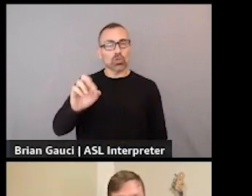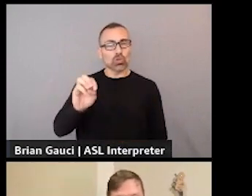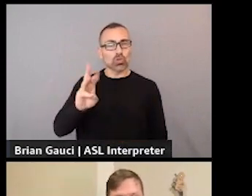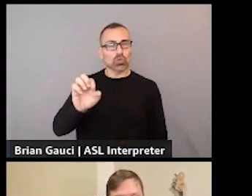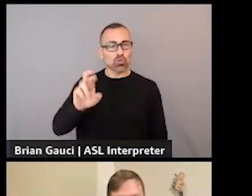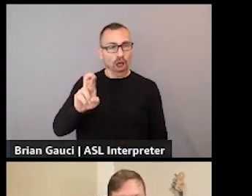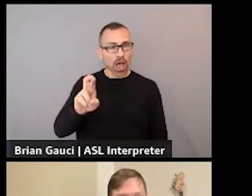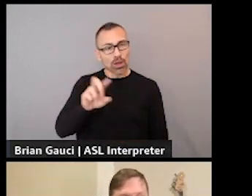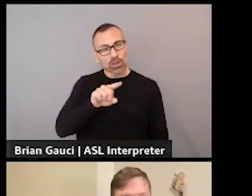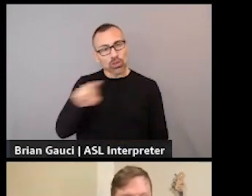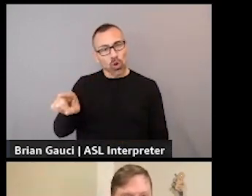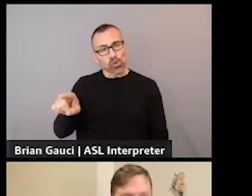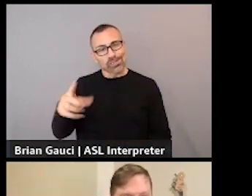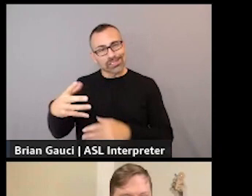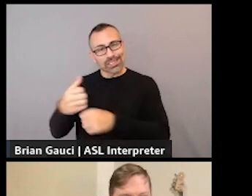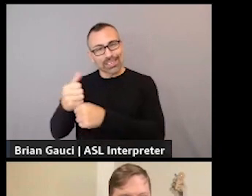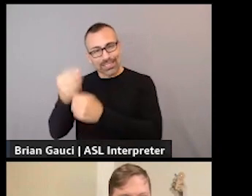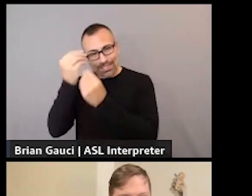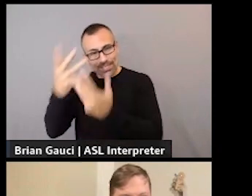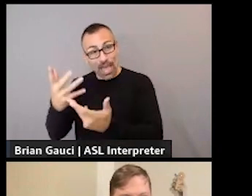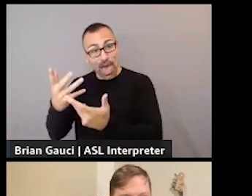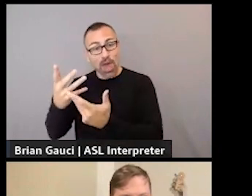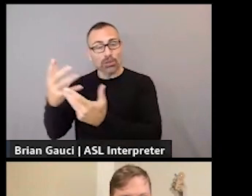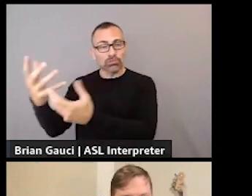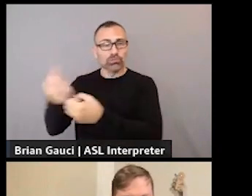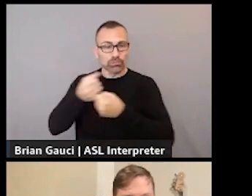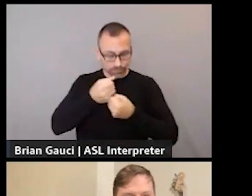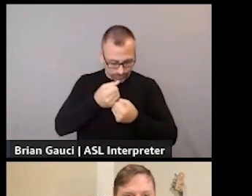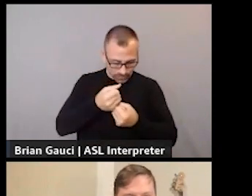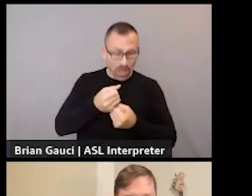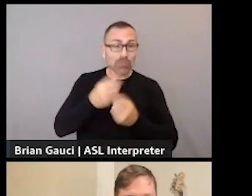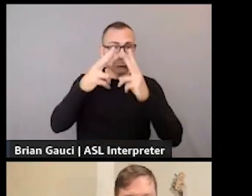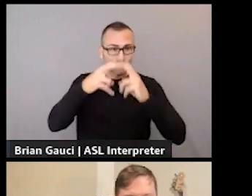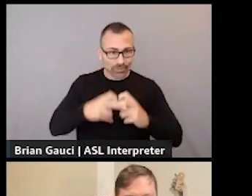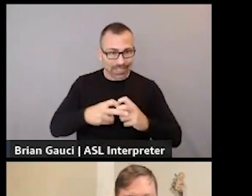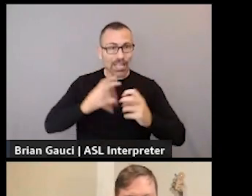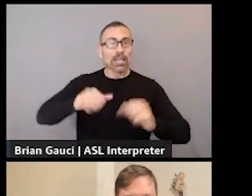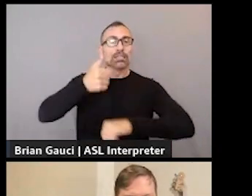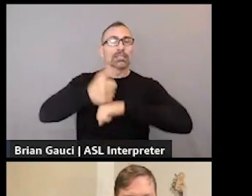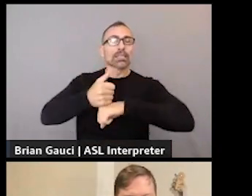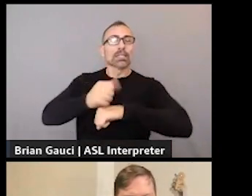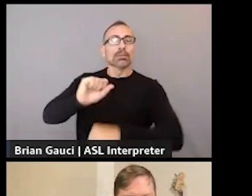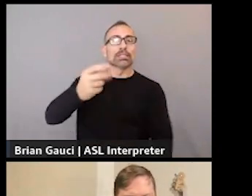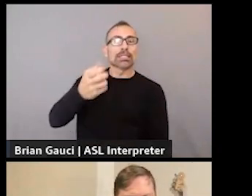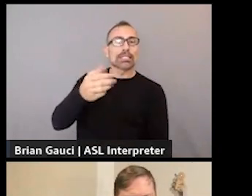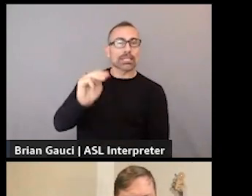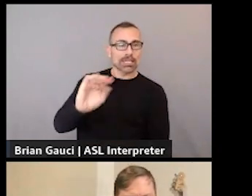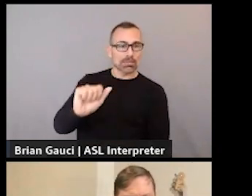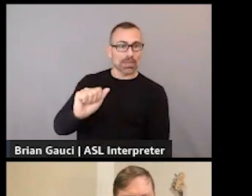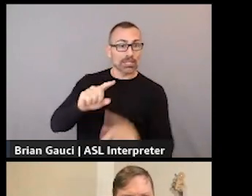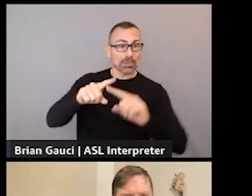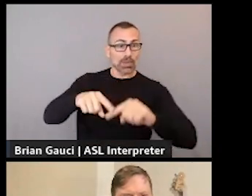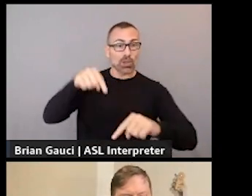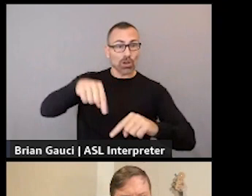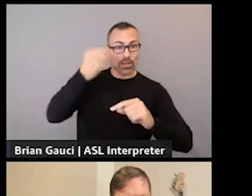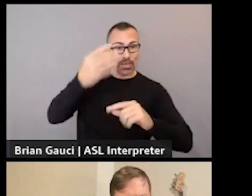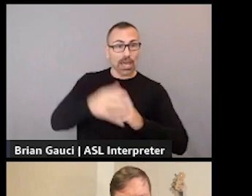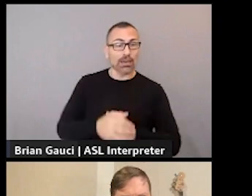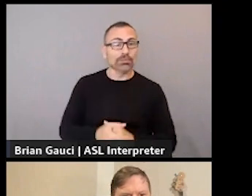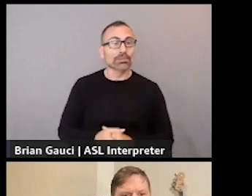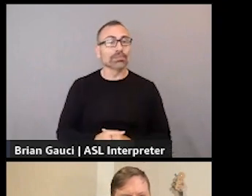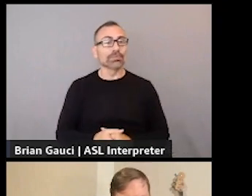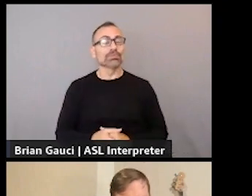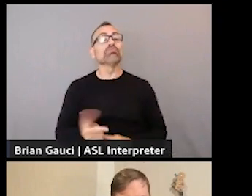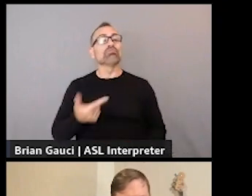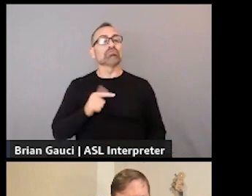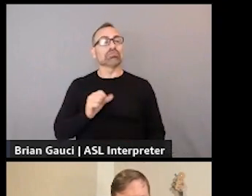abstracts a schema from that data based on how that data looks. Yeah, what they do is they're either scheduled or on